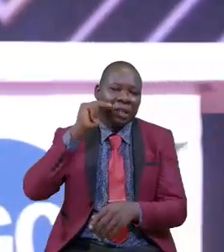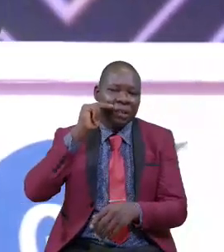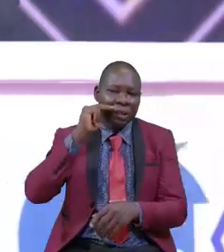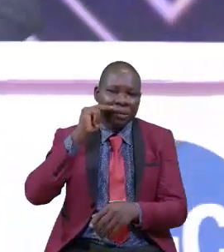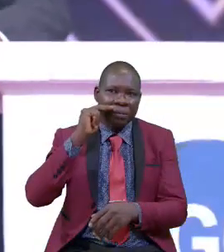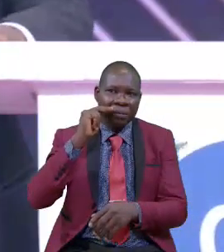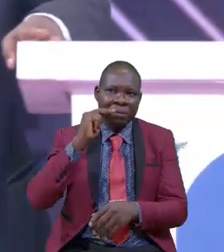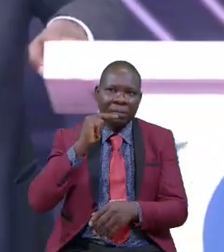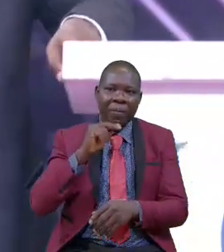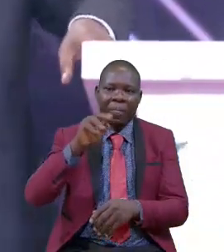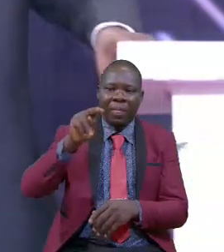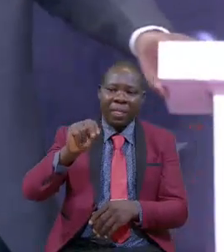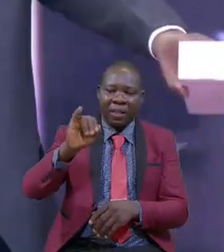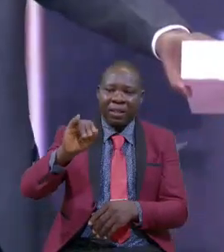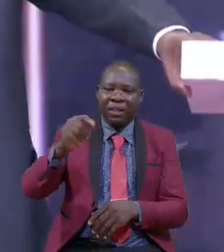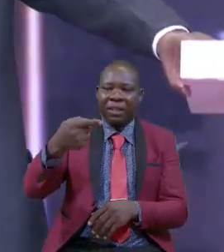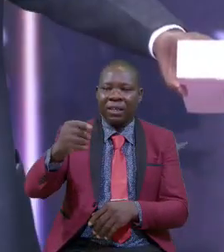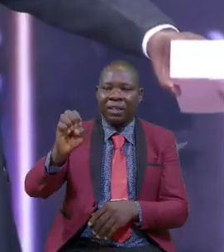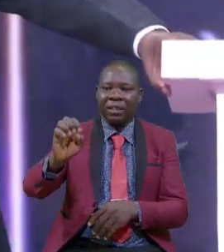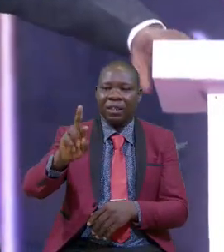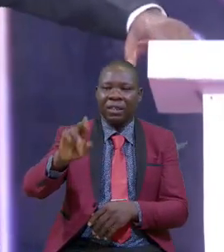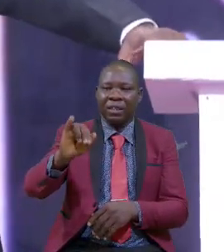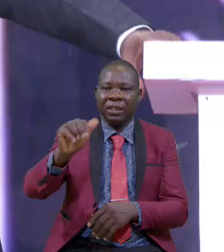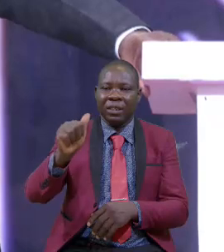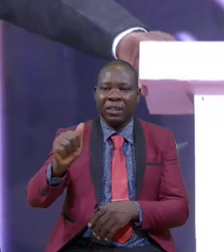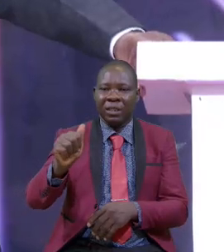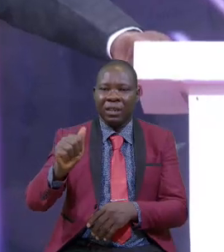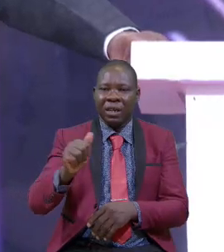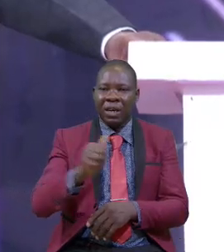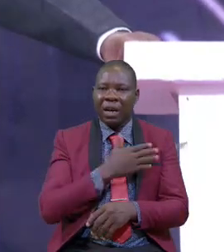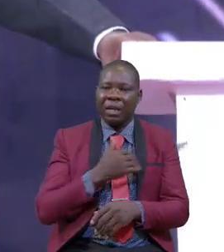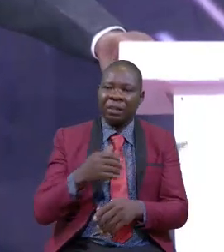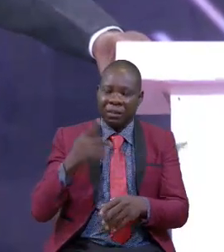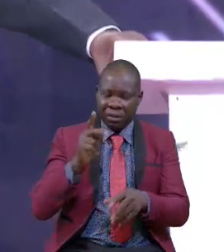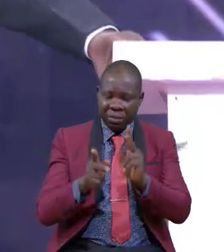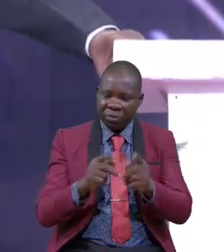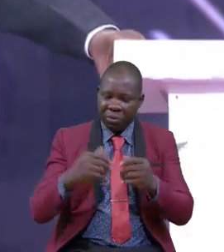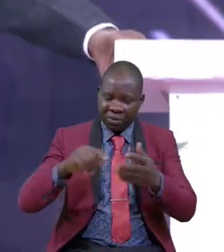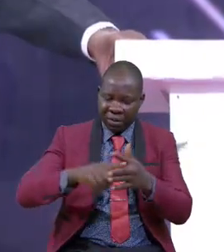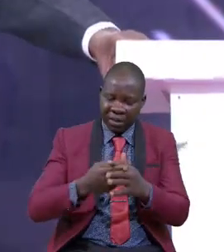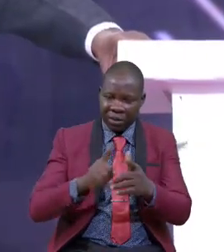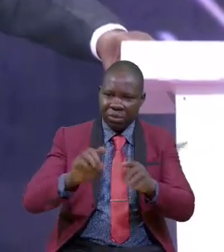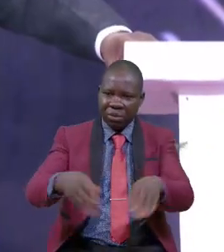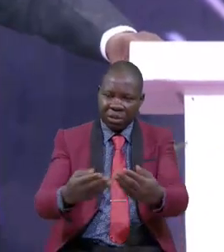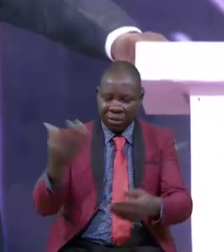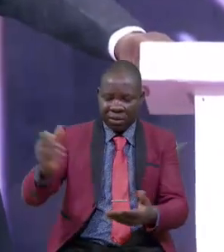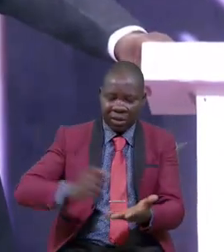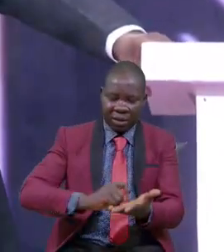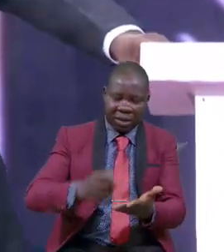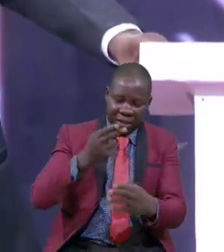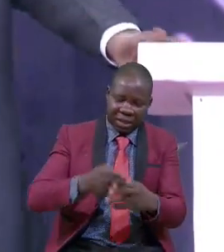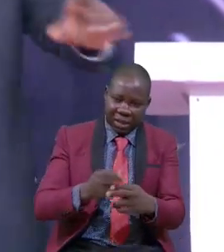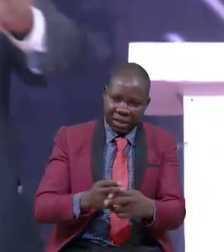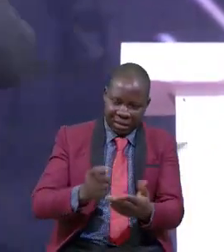me. And the people started giving their names, that they wanted me to come to this place, come to that